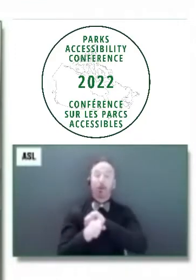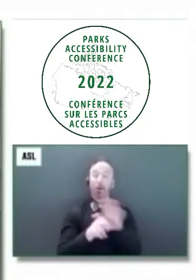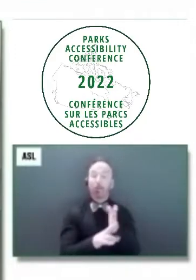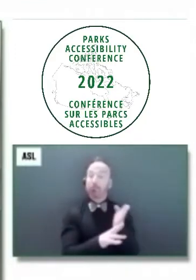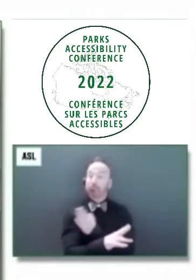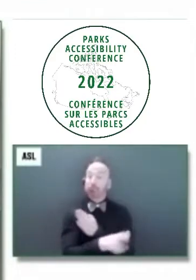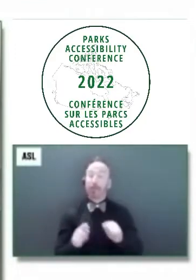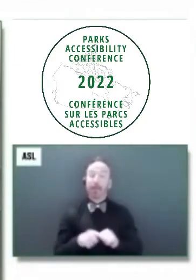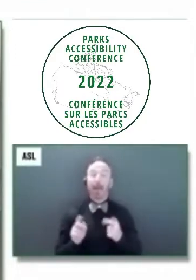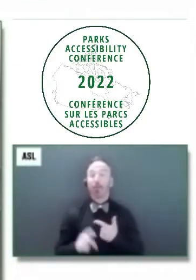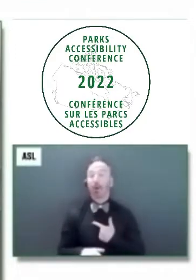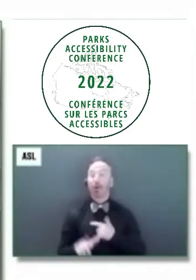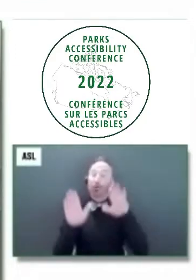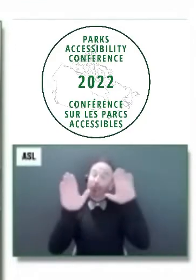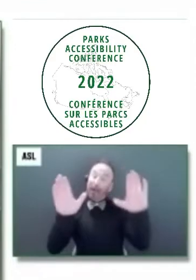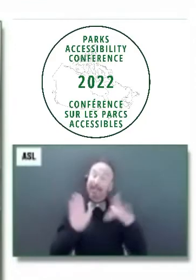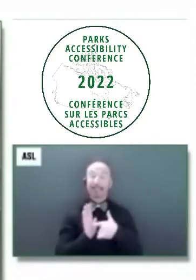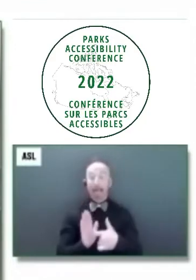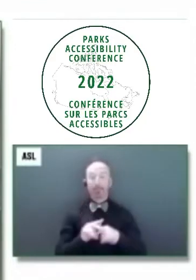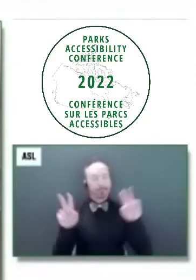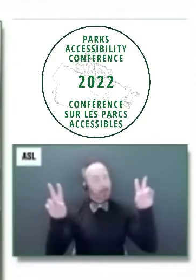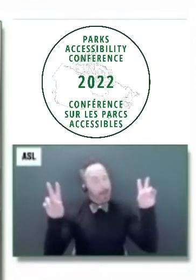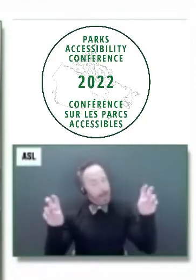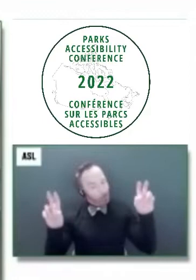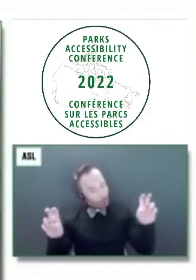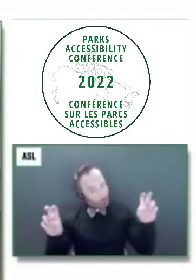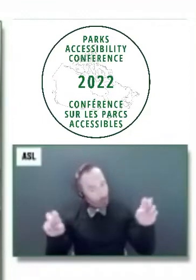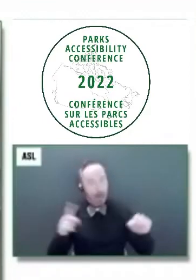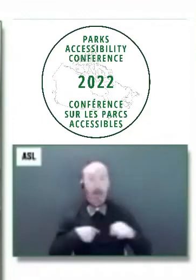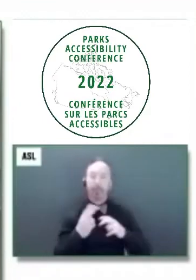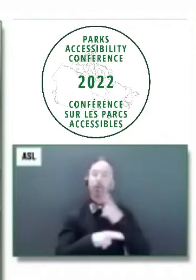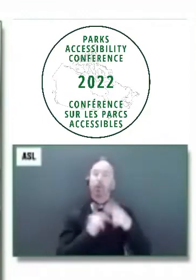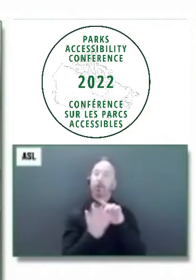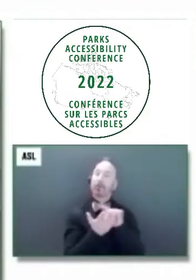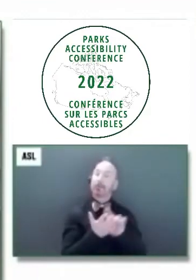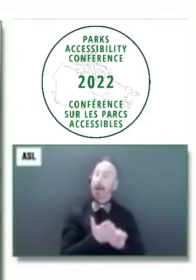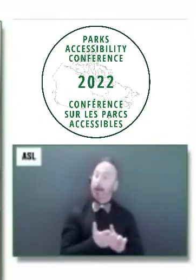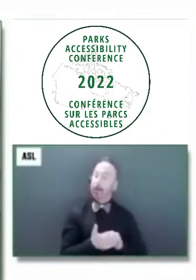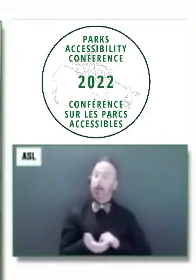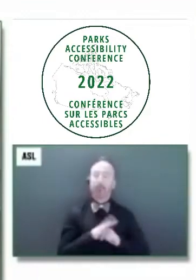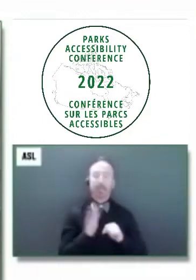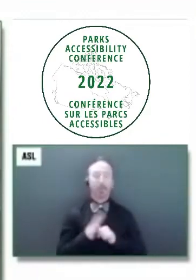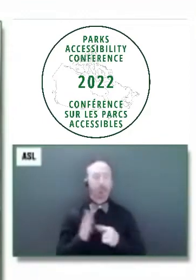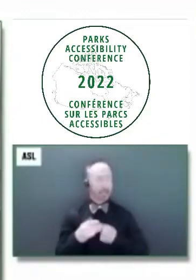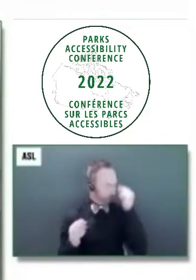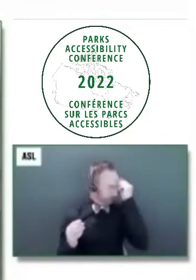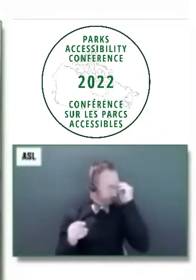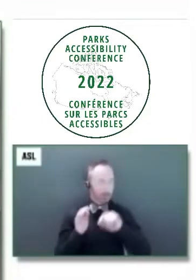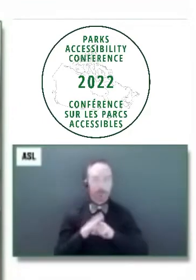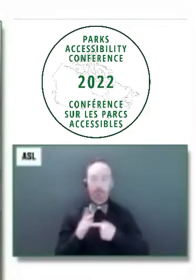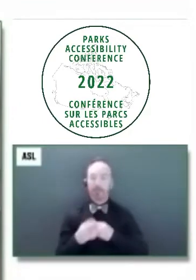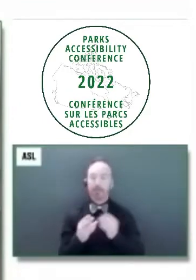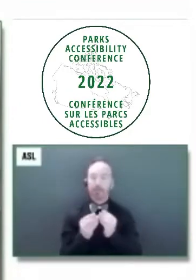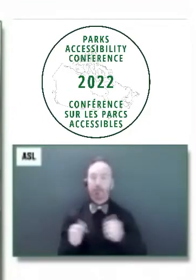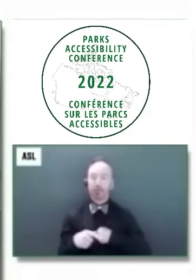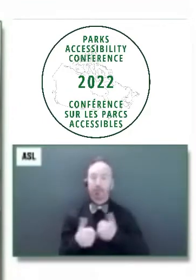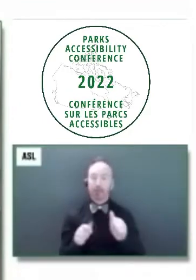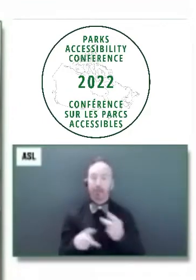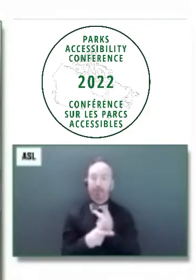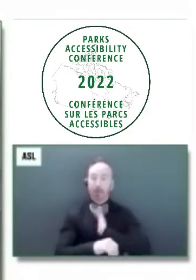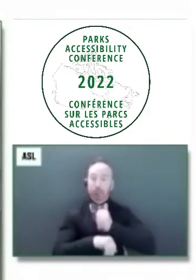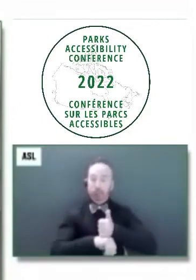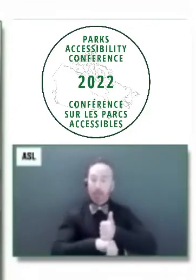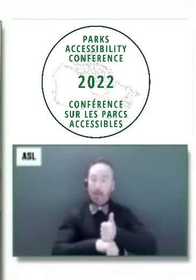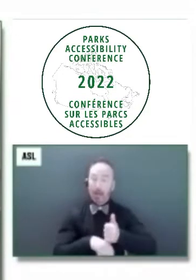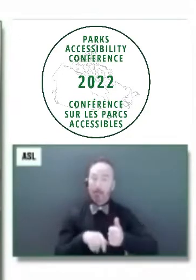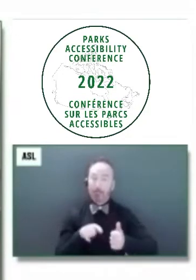air quotes. Effectively, proactively thinking about solutions that would benefit persons with disabilities and implementing them up front without having